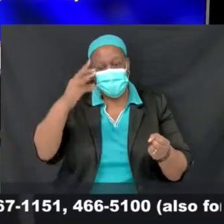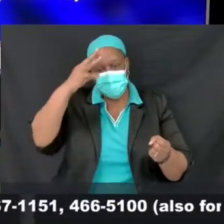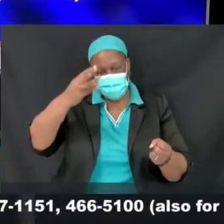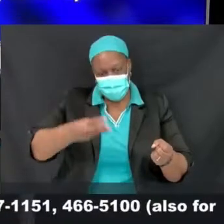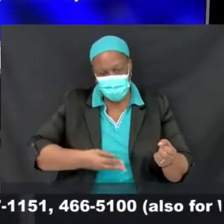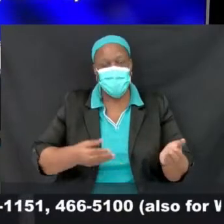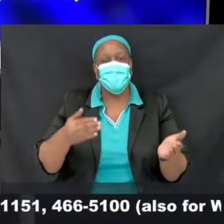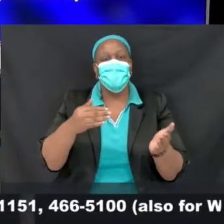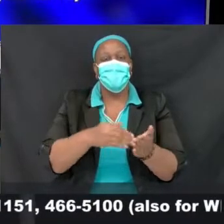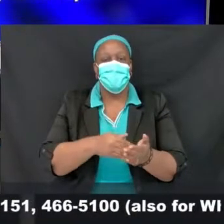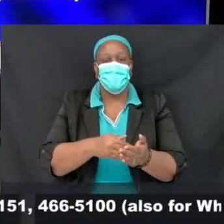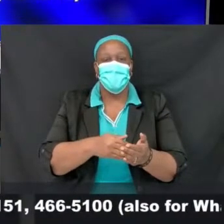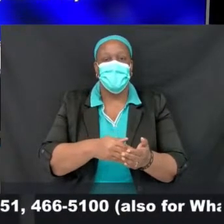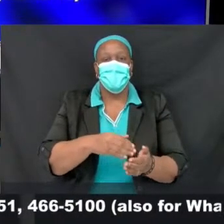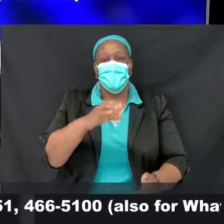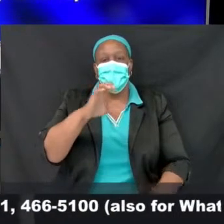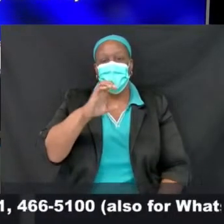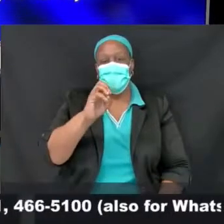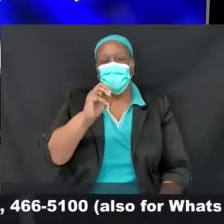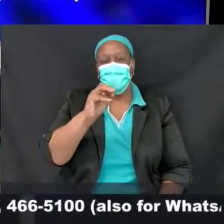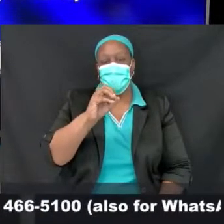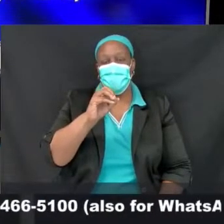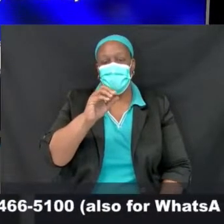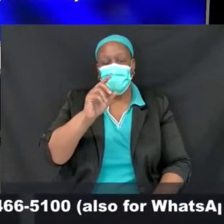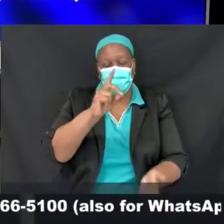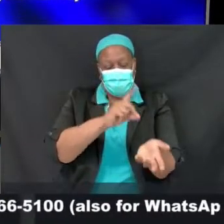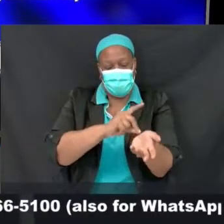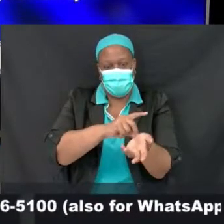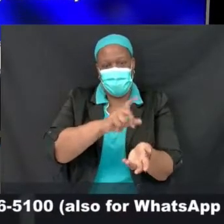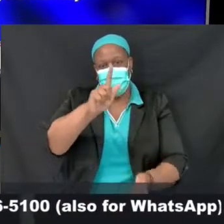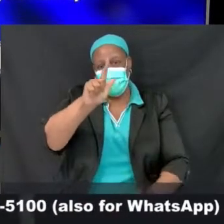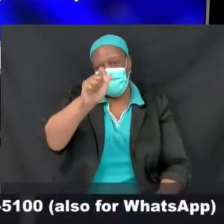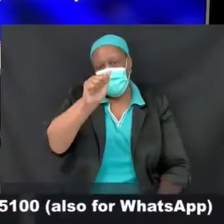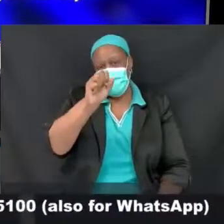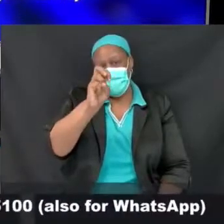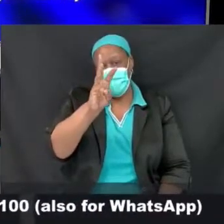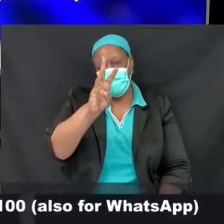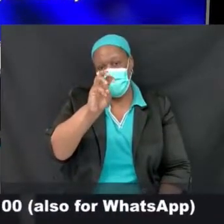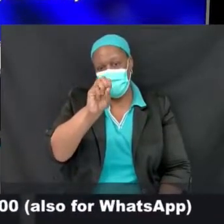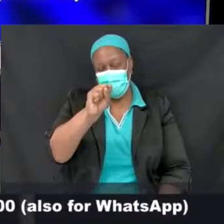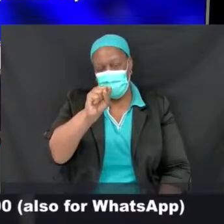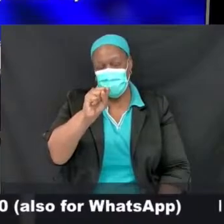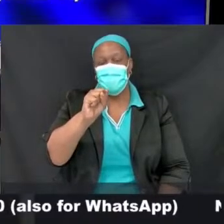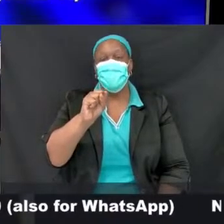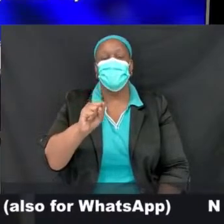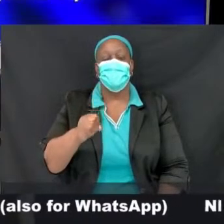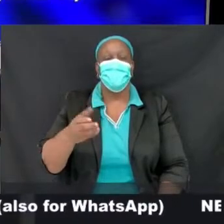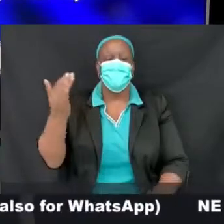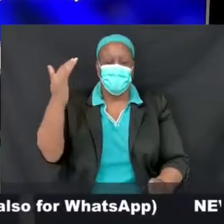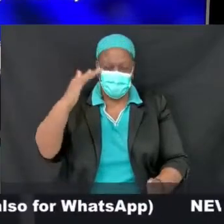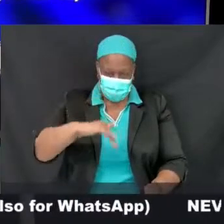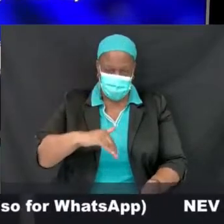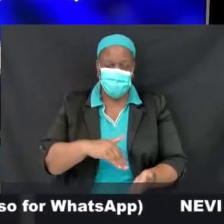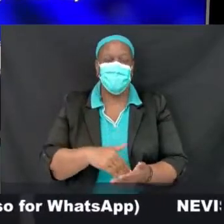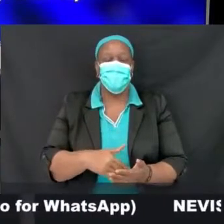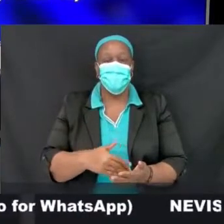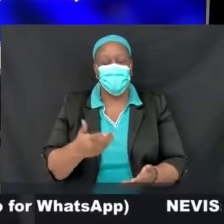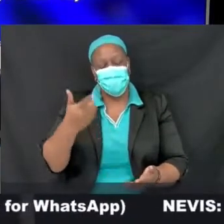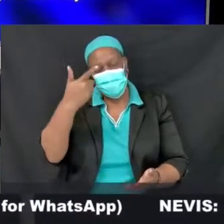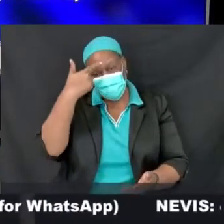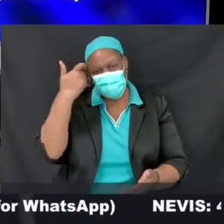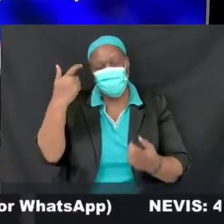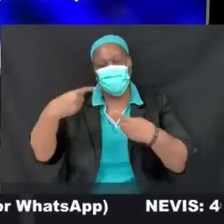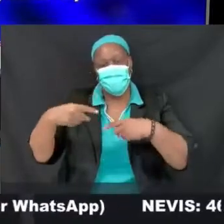Chief Medical Officer, Dr. Hazel Laws, who is back with us after a well-spent